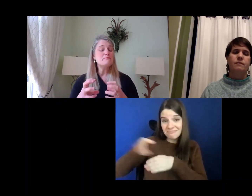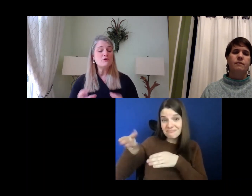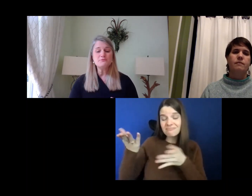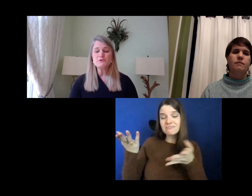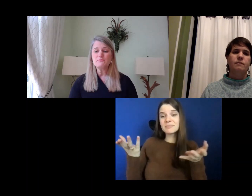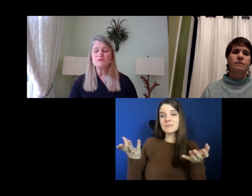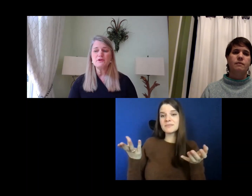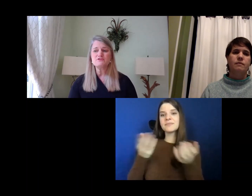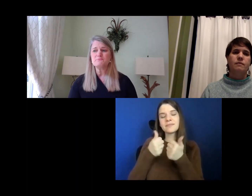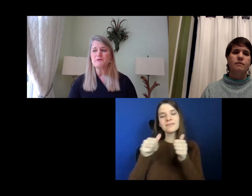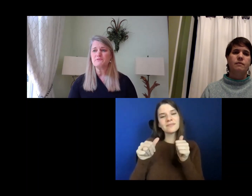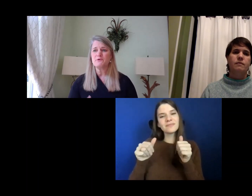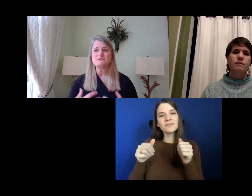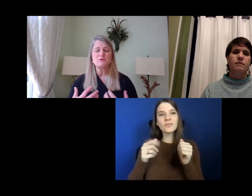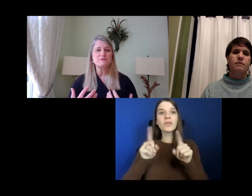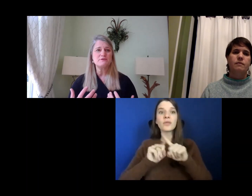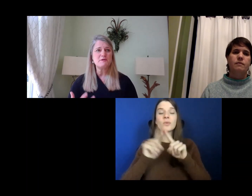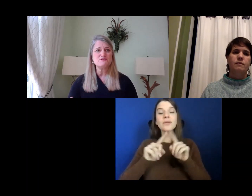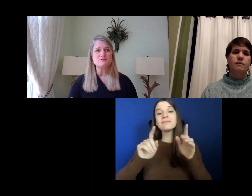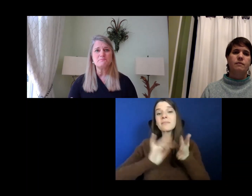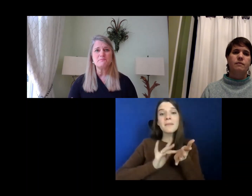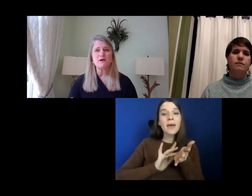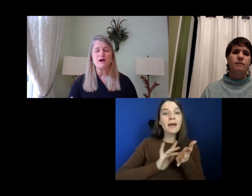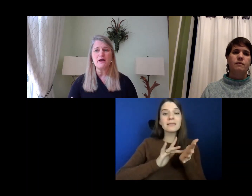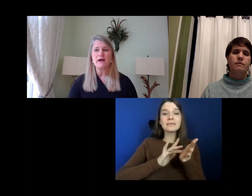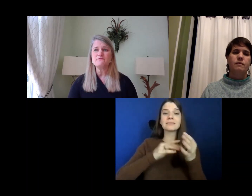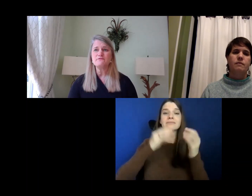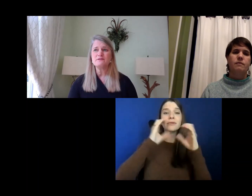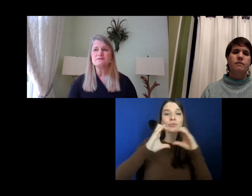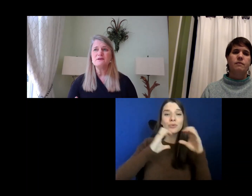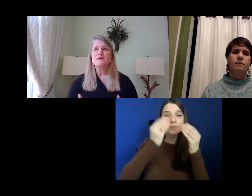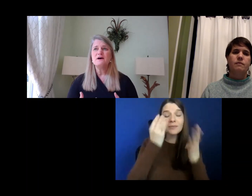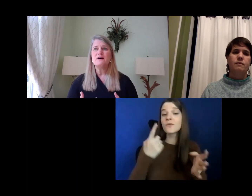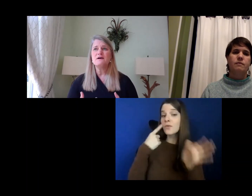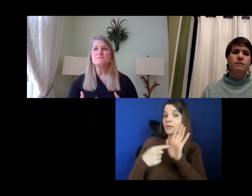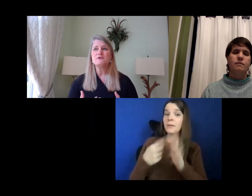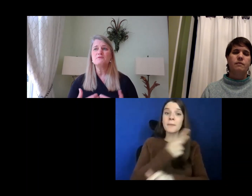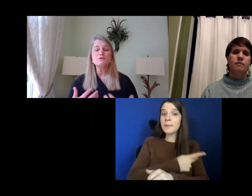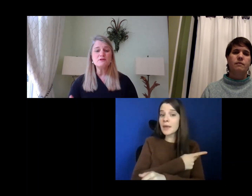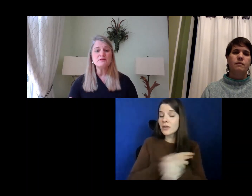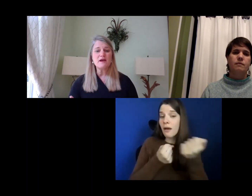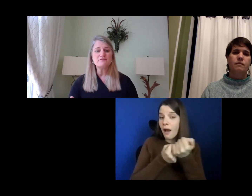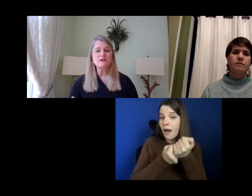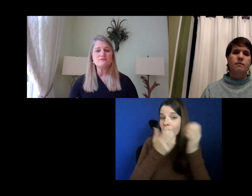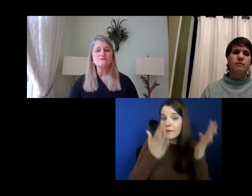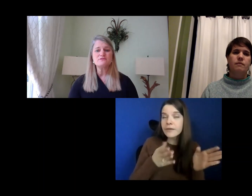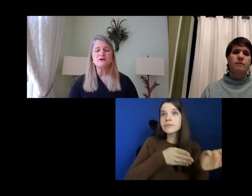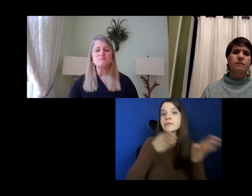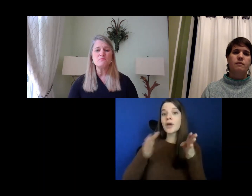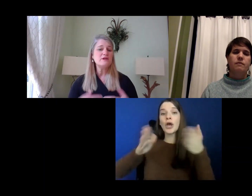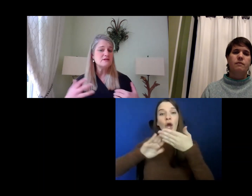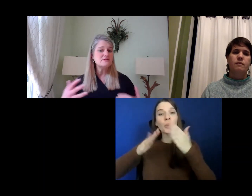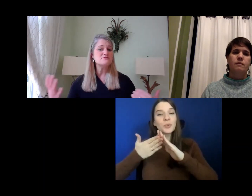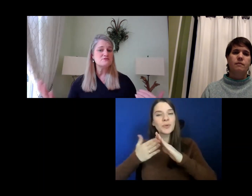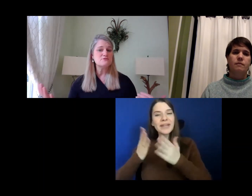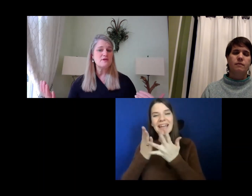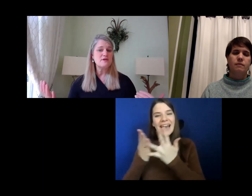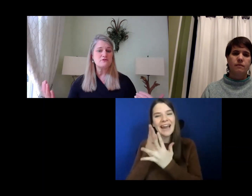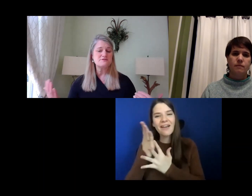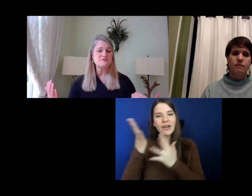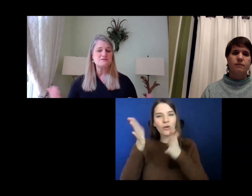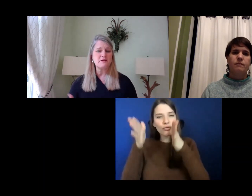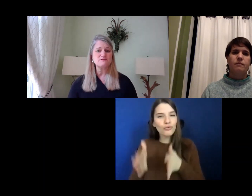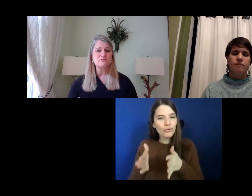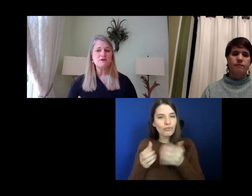improve through multiple communication pathways, whether it's patient advocates, community navigators. We need to do